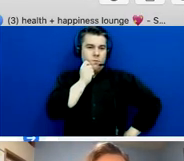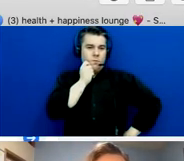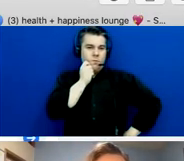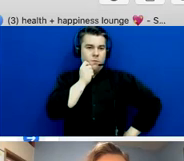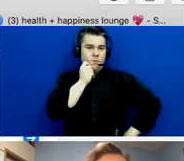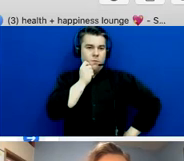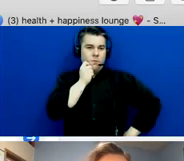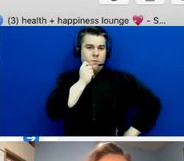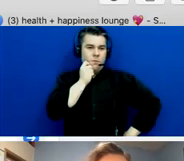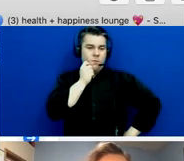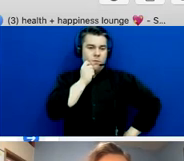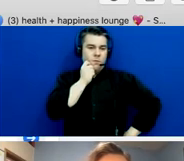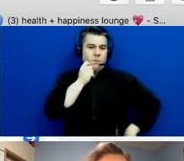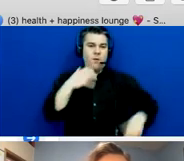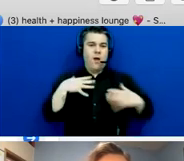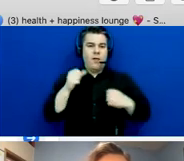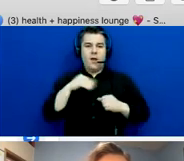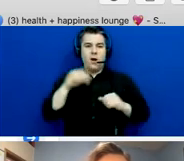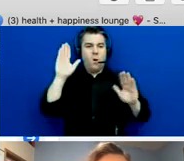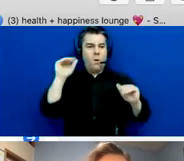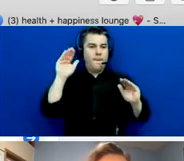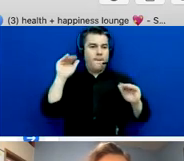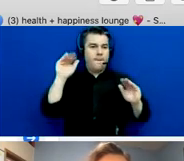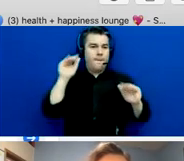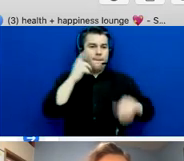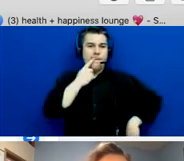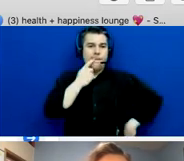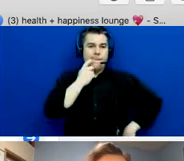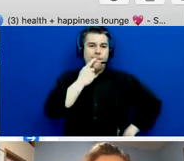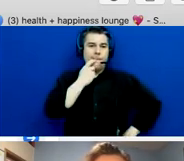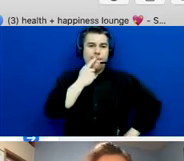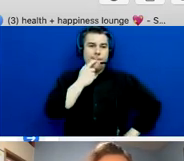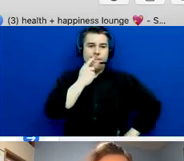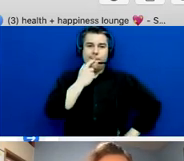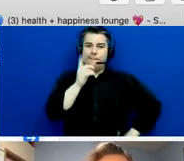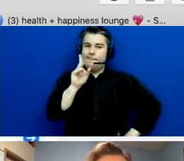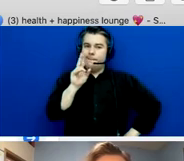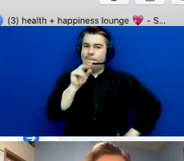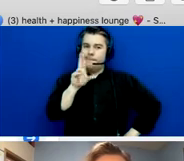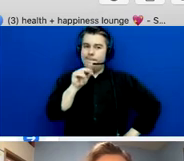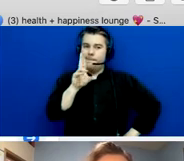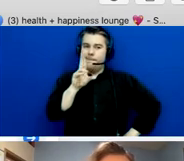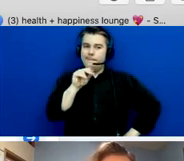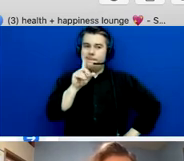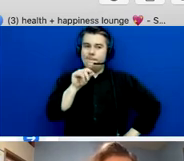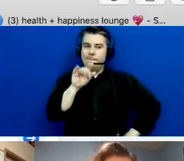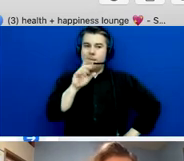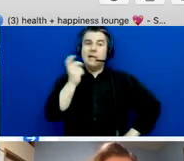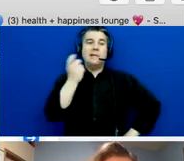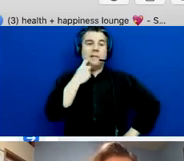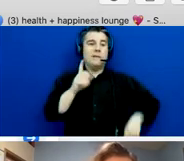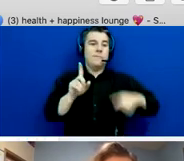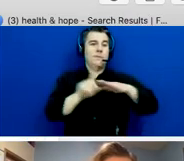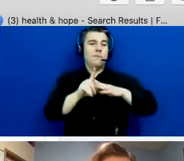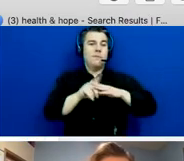Health and Hope. I think this is, nope, hold on a second. It just popped up when I was